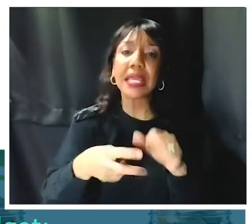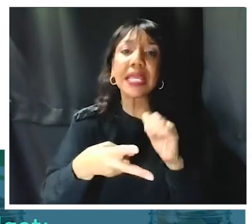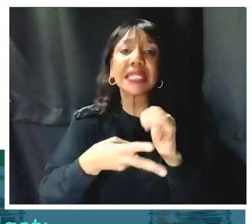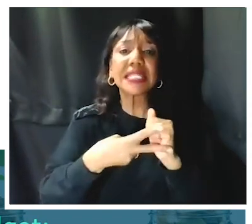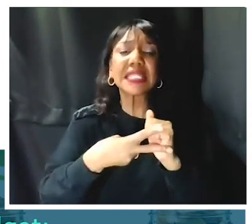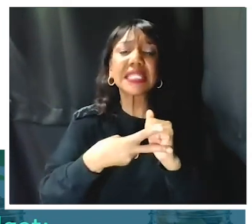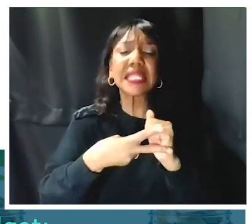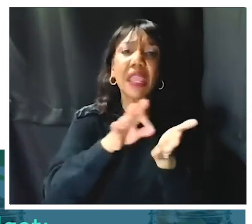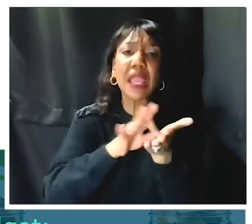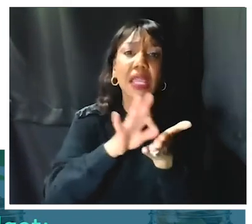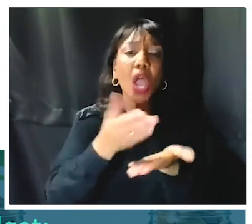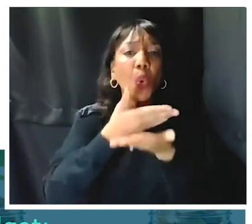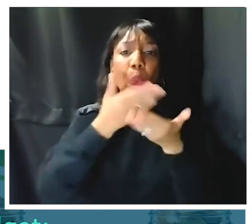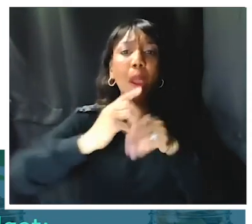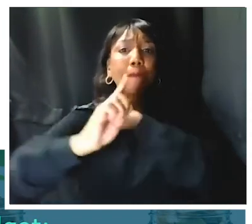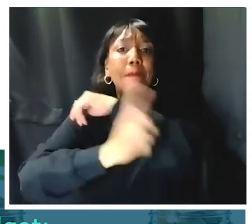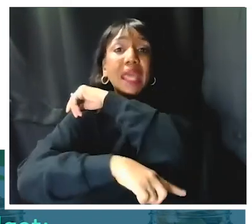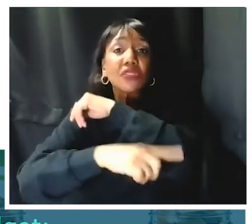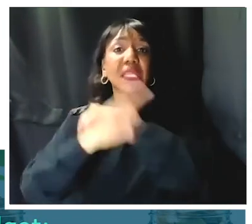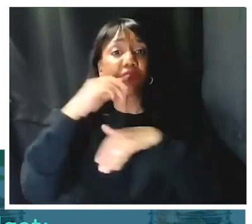generally have no penalty to access.